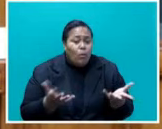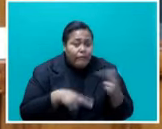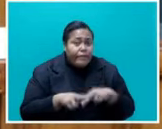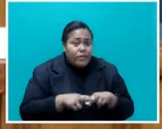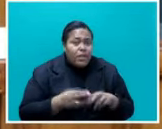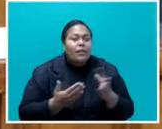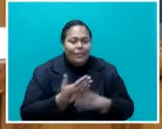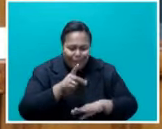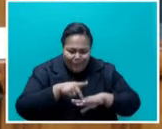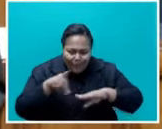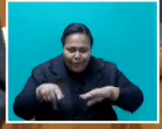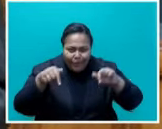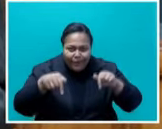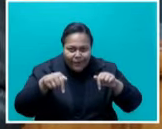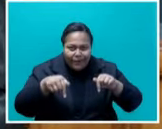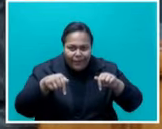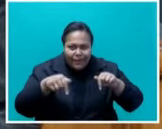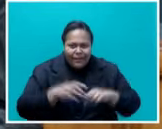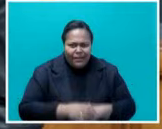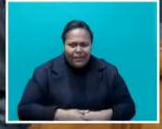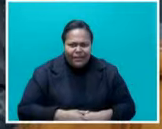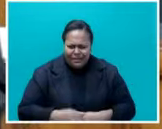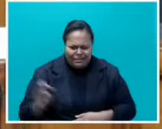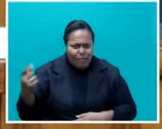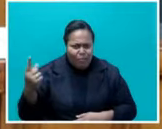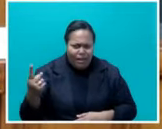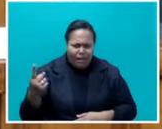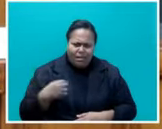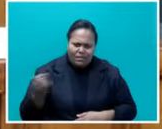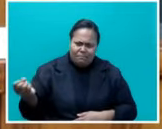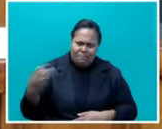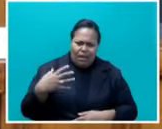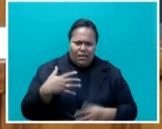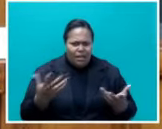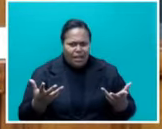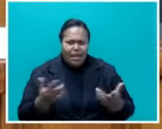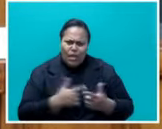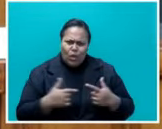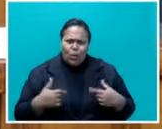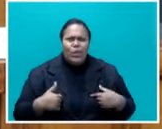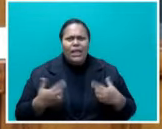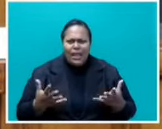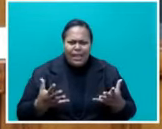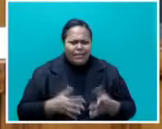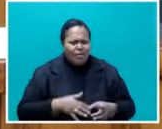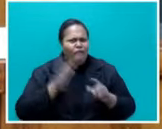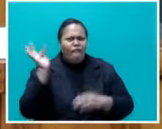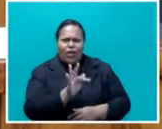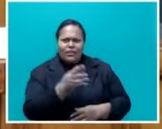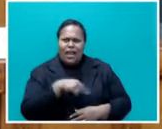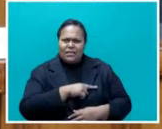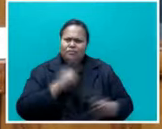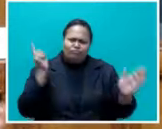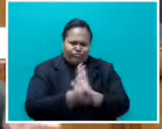had characterized the way we do business here as legislation by ambush. We arrive on